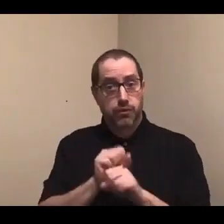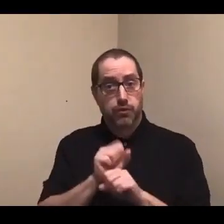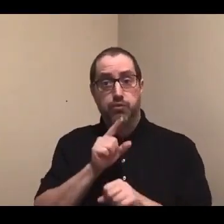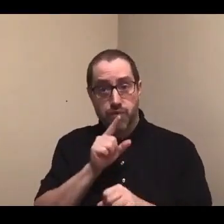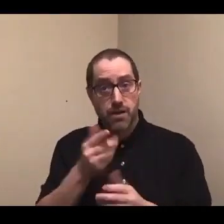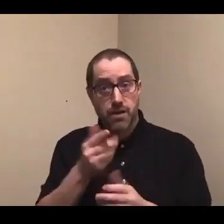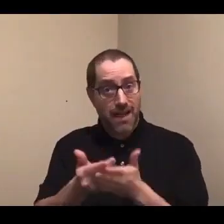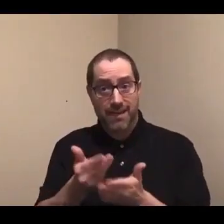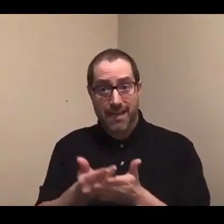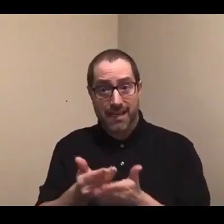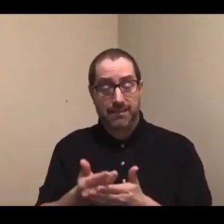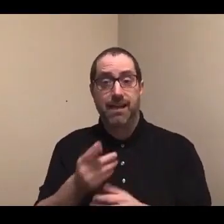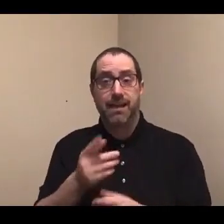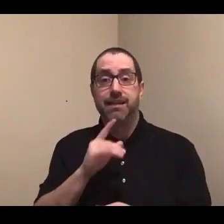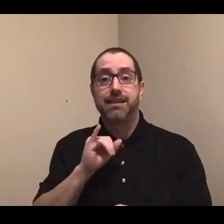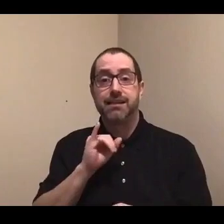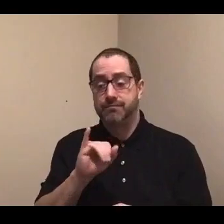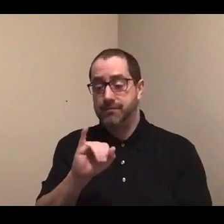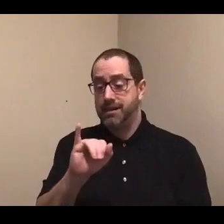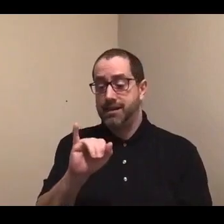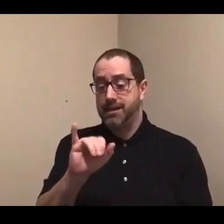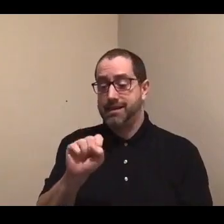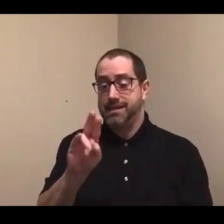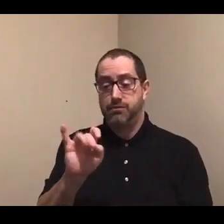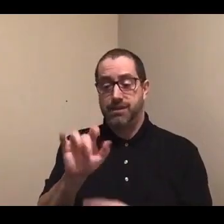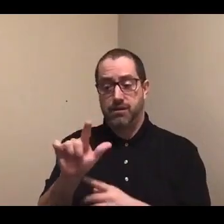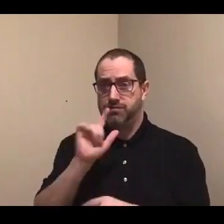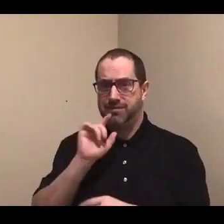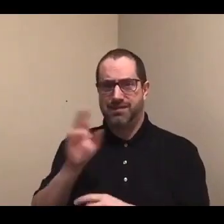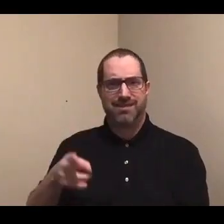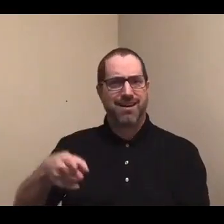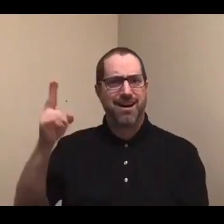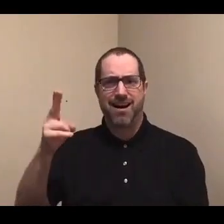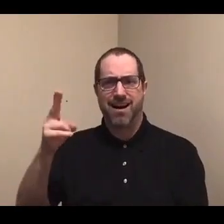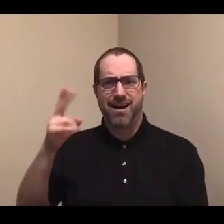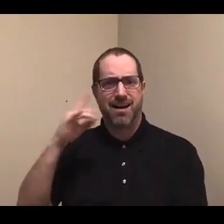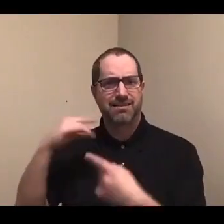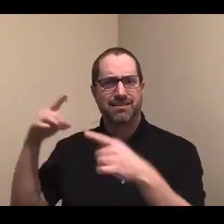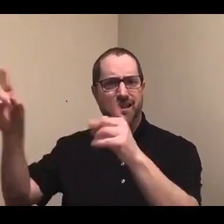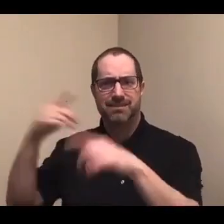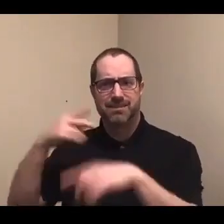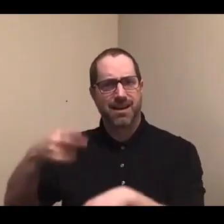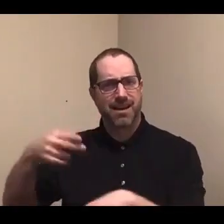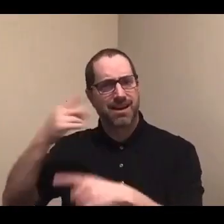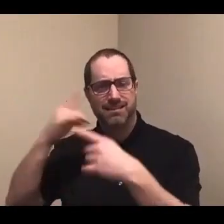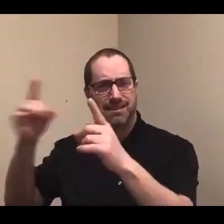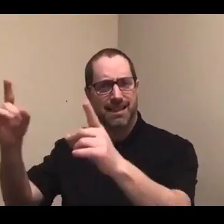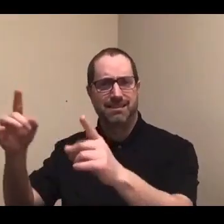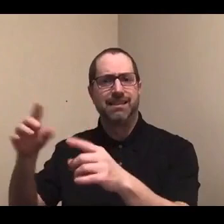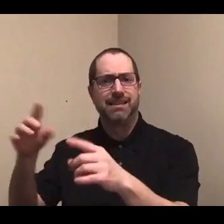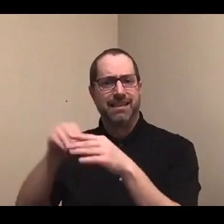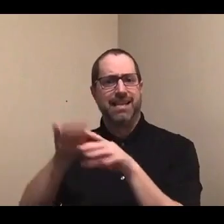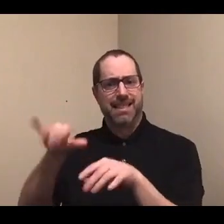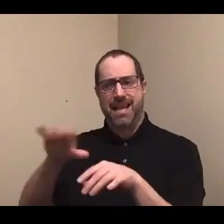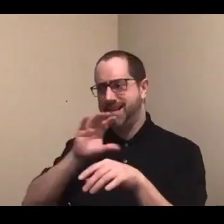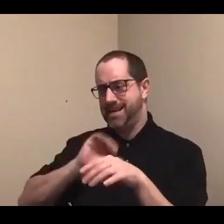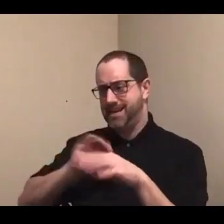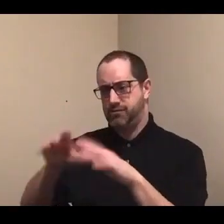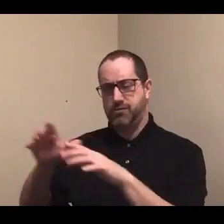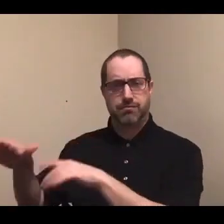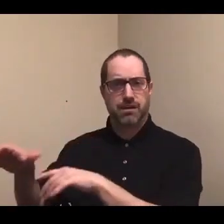efficacy rates, around 94%, across the spectrum of age groups, is exactly what we need to happen here, and we'll